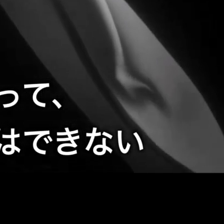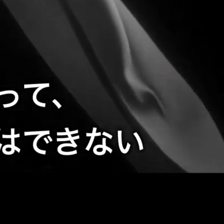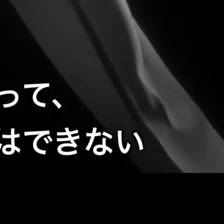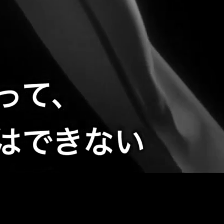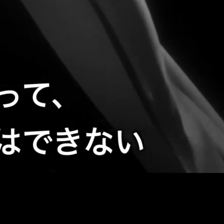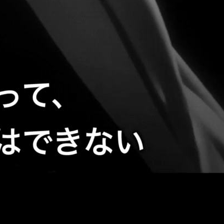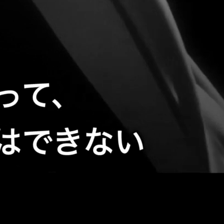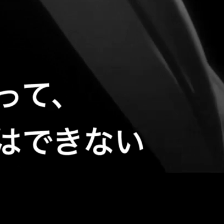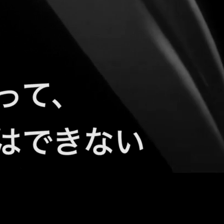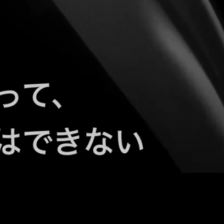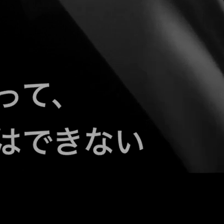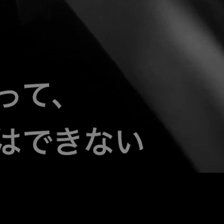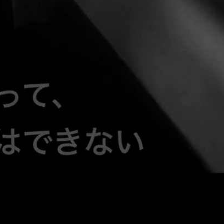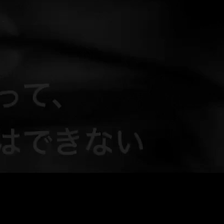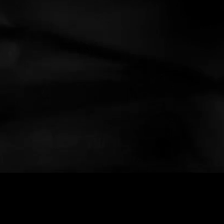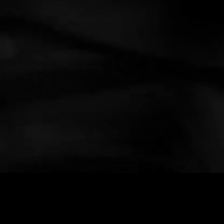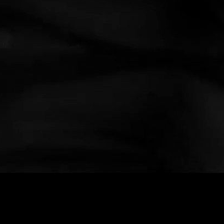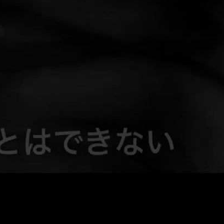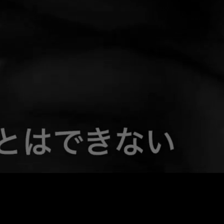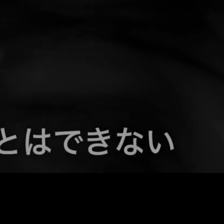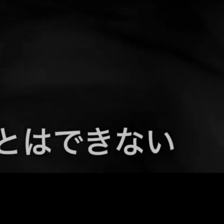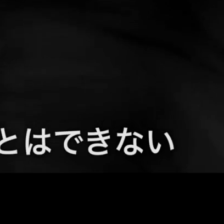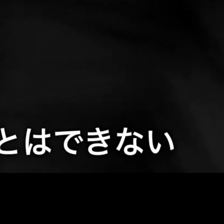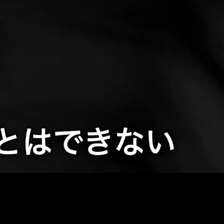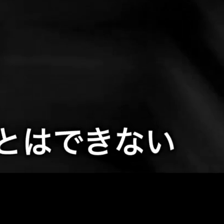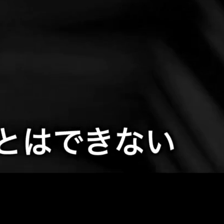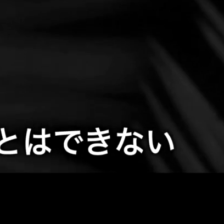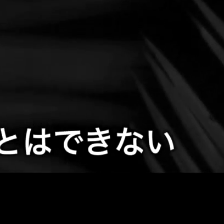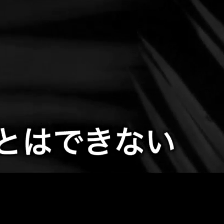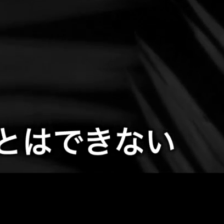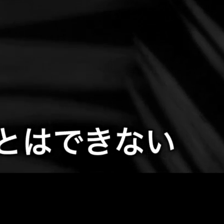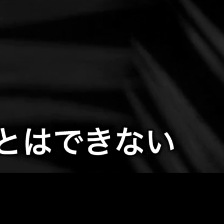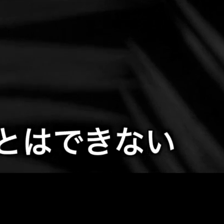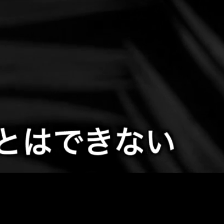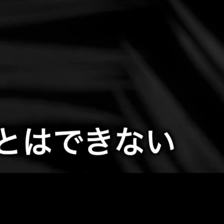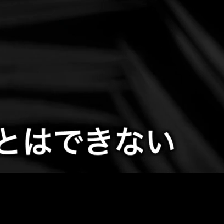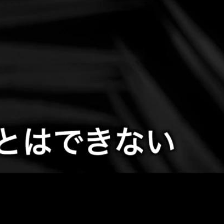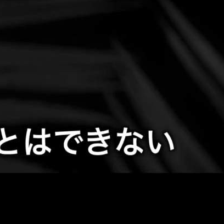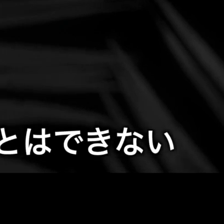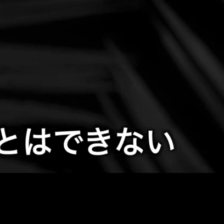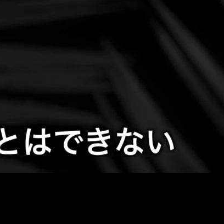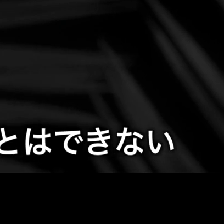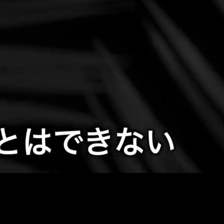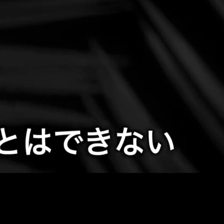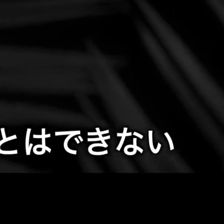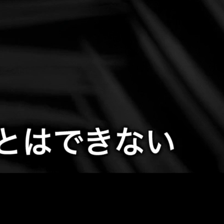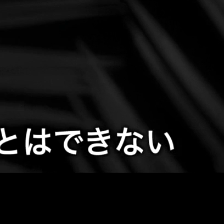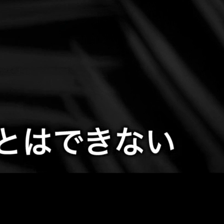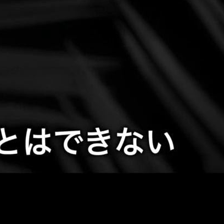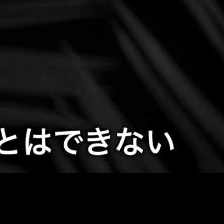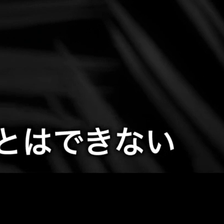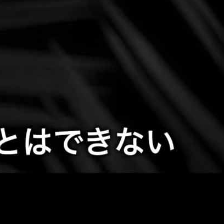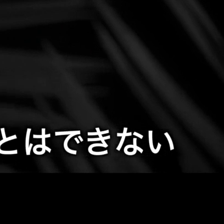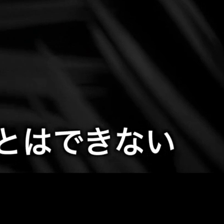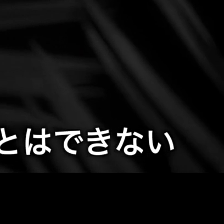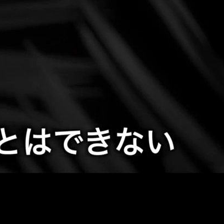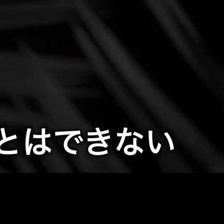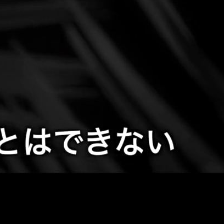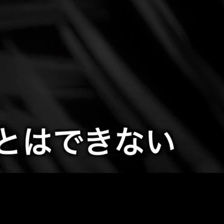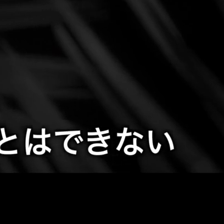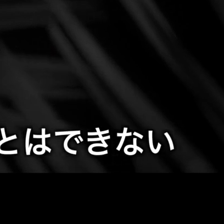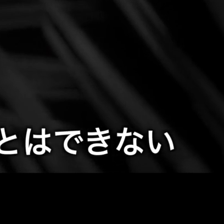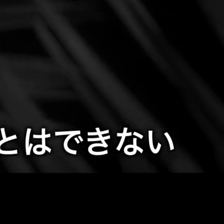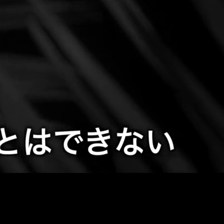back of a donkey. No other king could break the dominion of darkness, the tyranny of